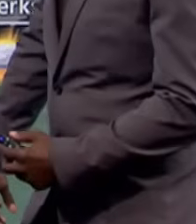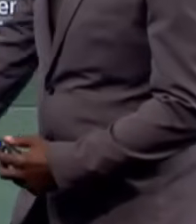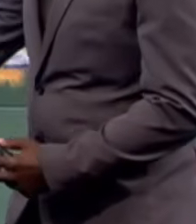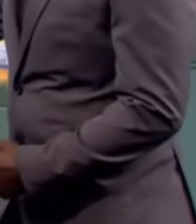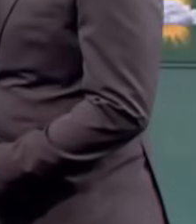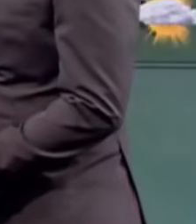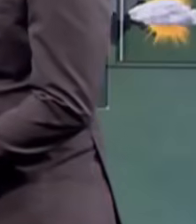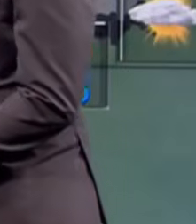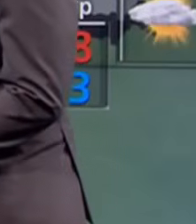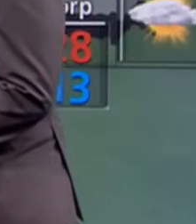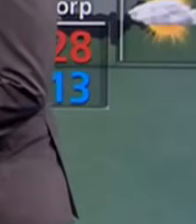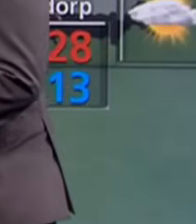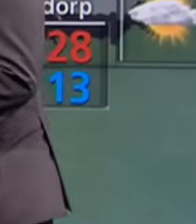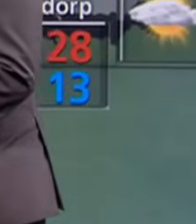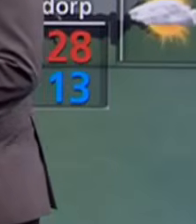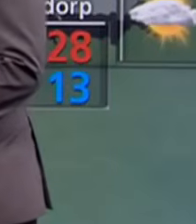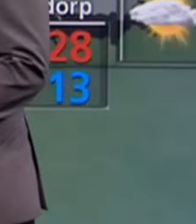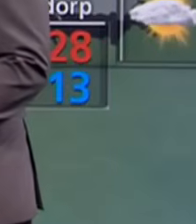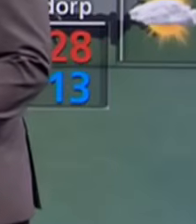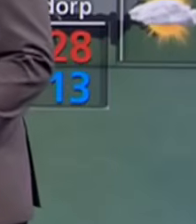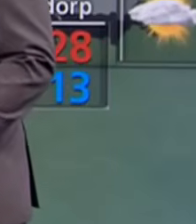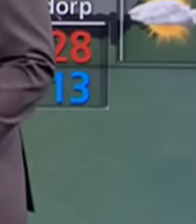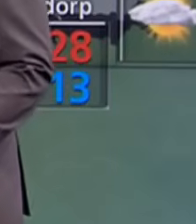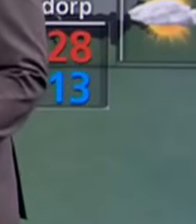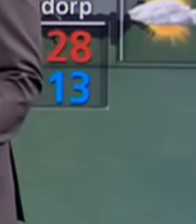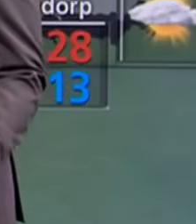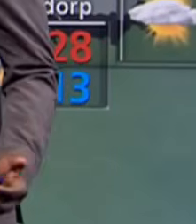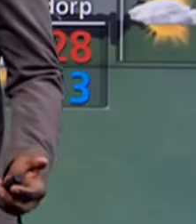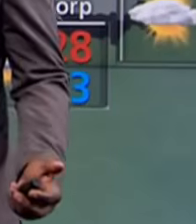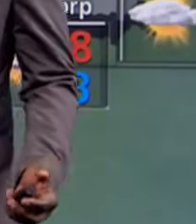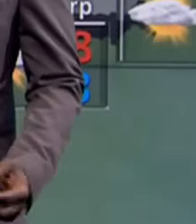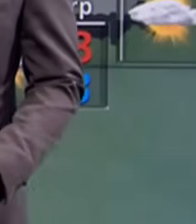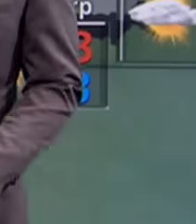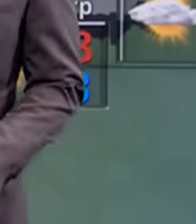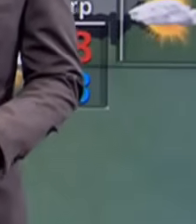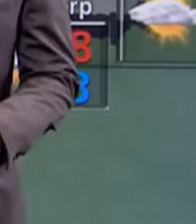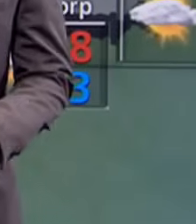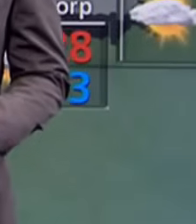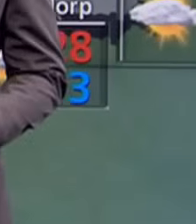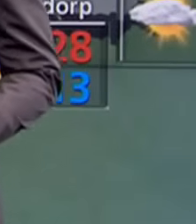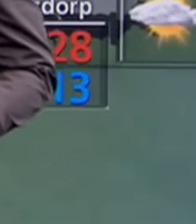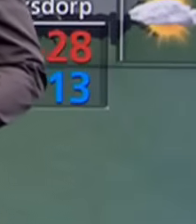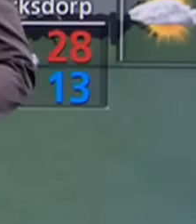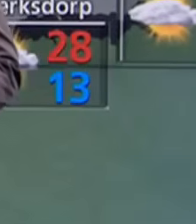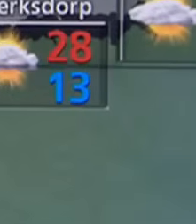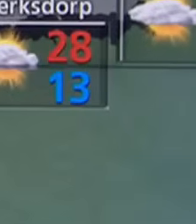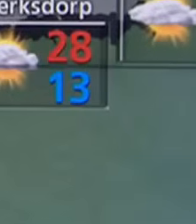motse mseditseng ka fela re shebile ka Mafikeng o sa tsana ka le teng o tla hlo tshetse fela itekanetseng re gate di fihla ho mashome a